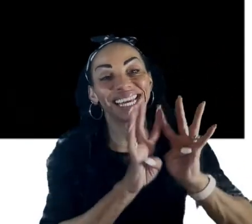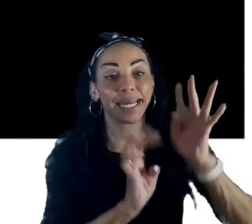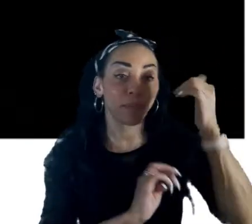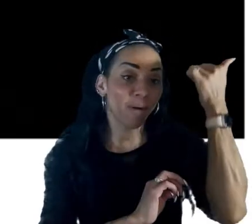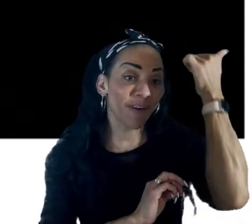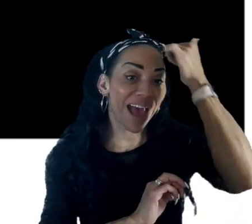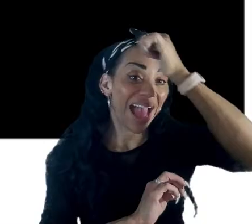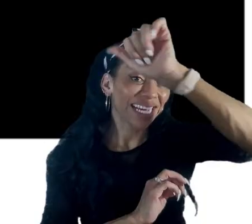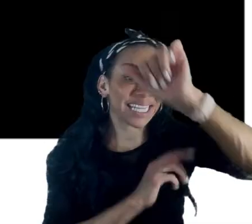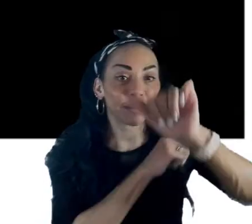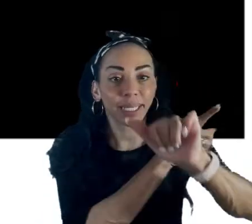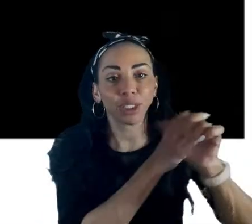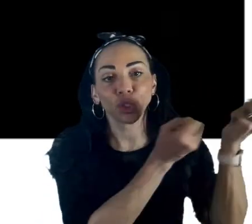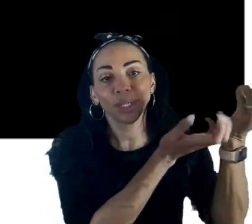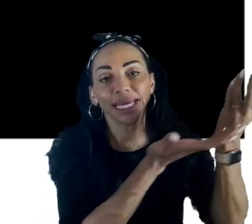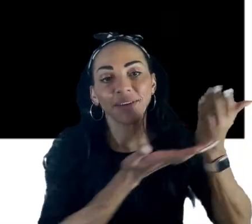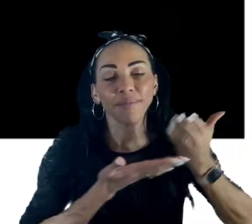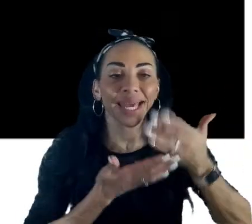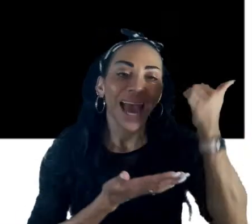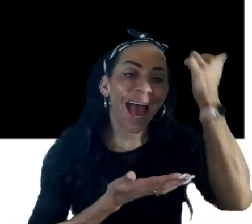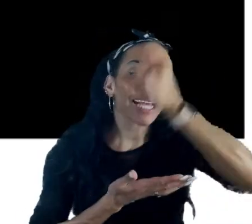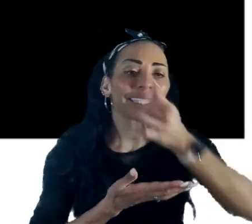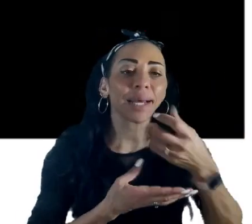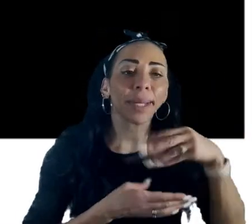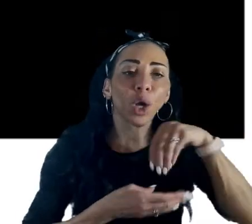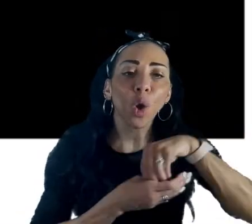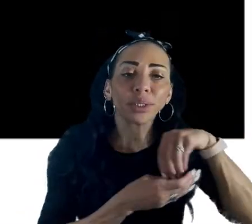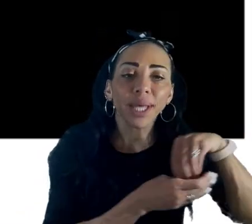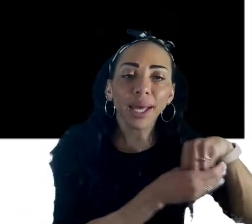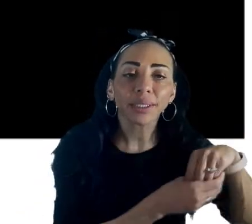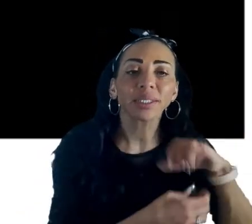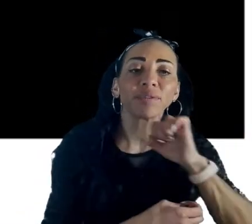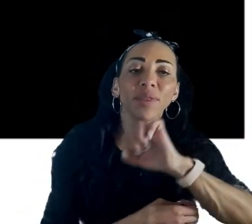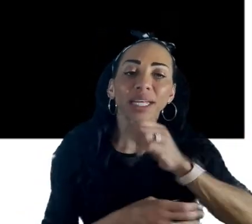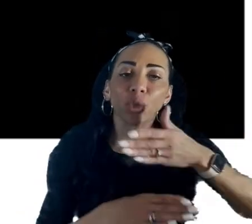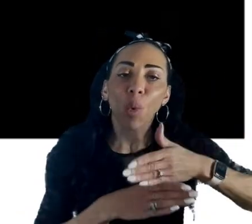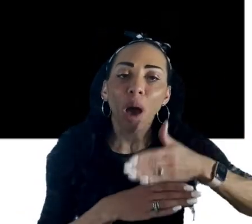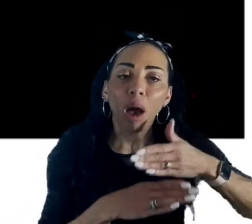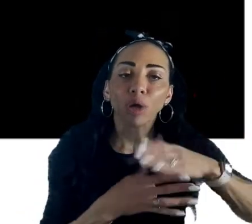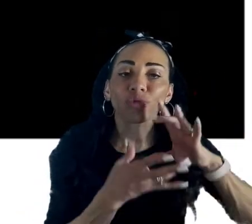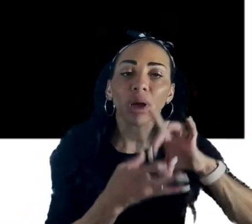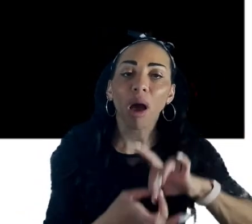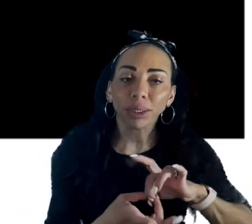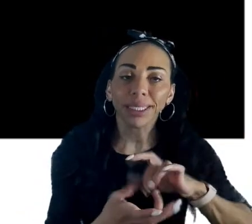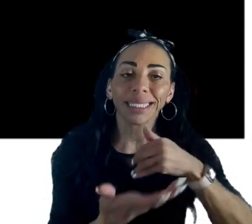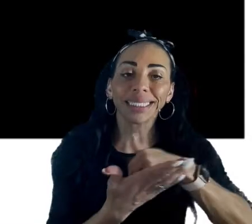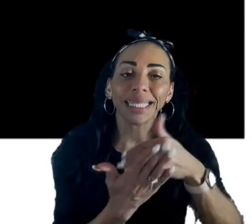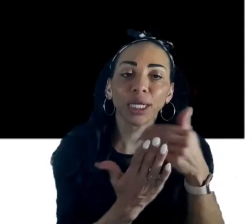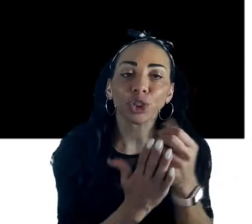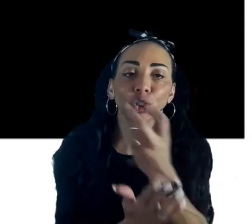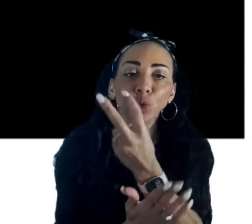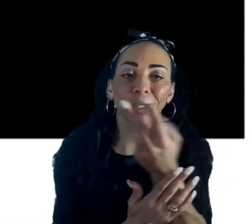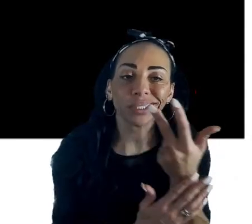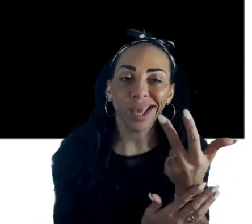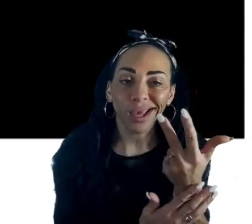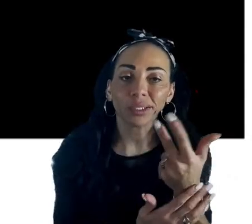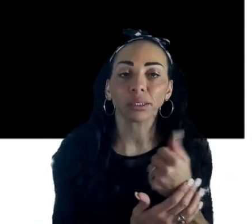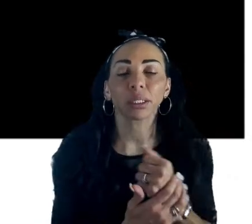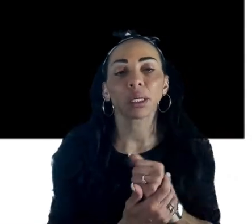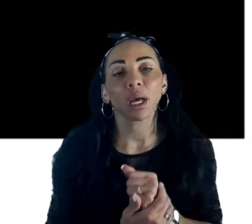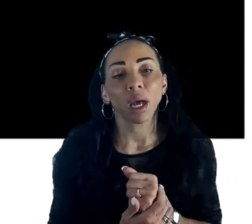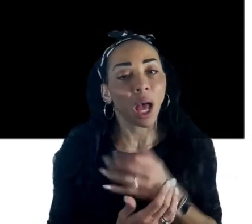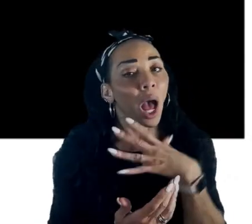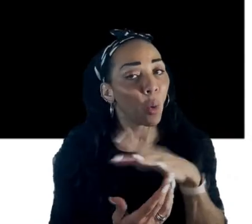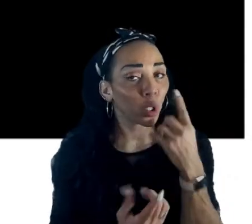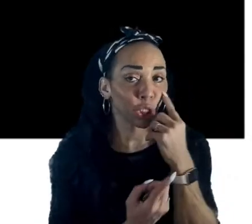and context to those that piece. So I wanted to show you that piece because it felt